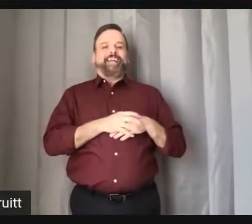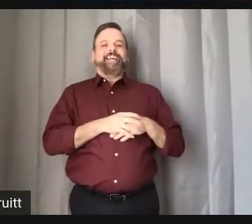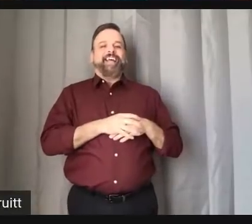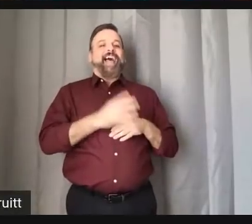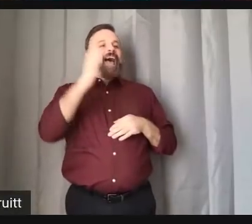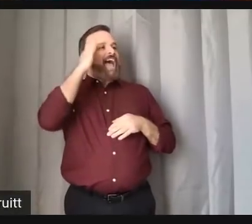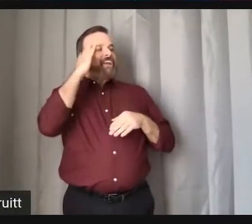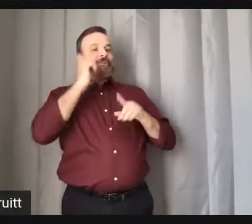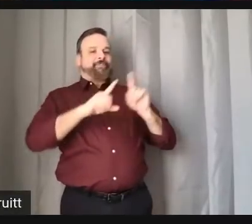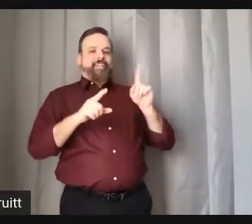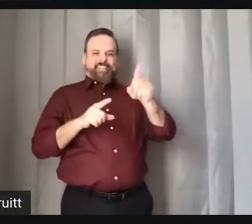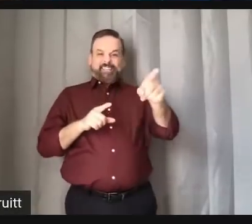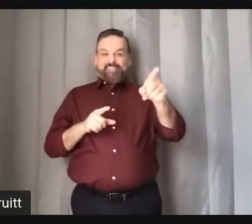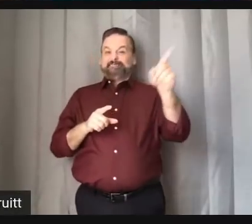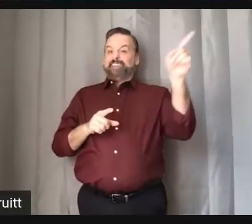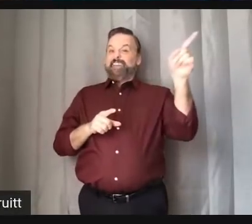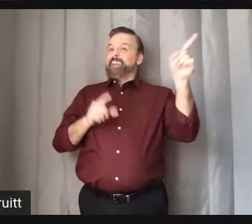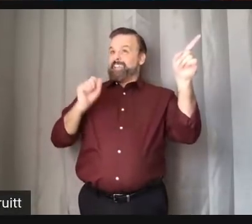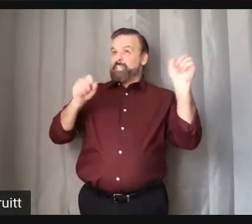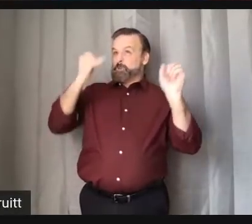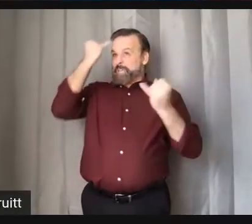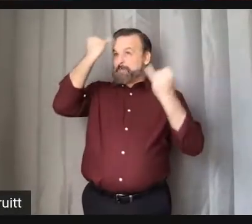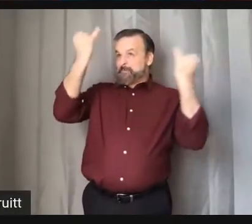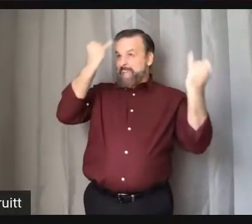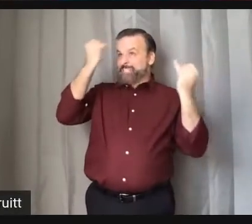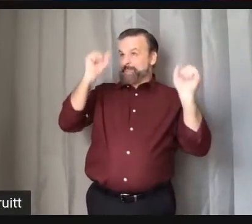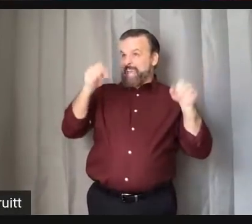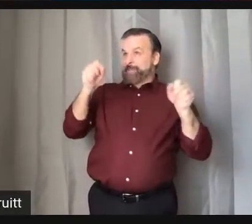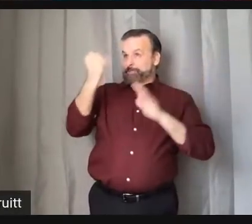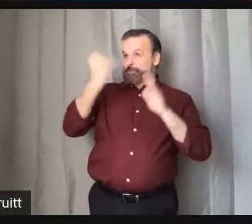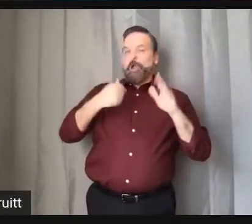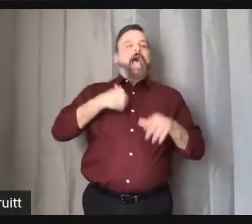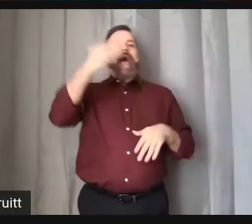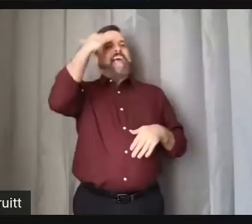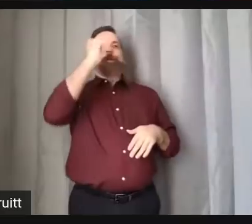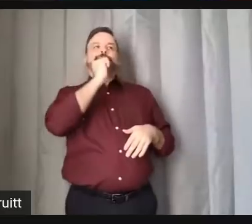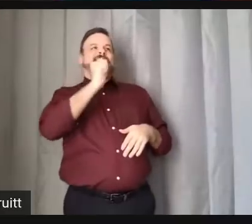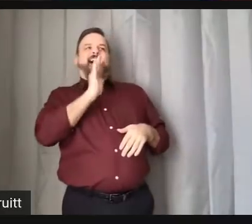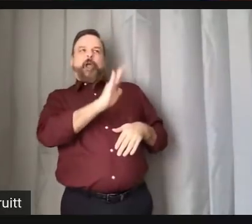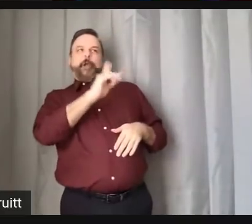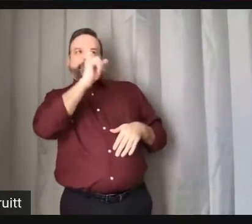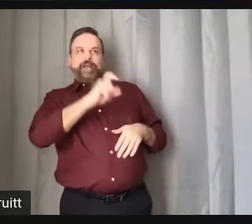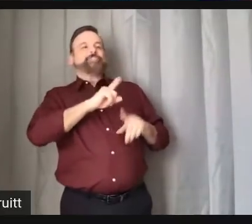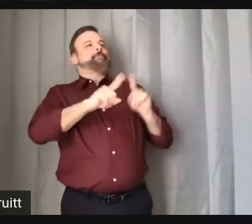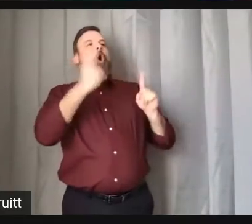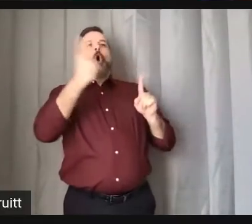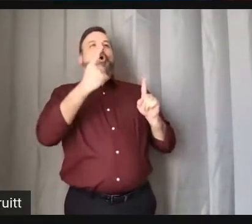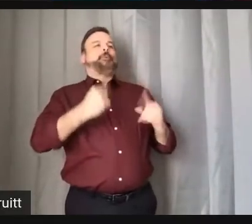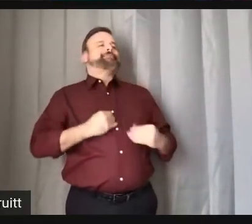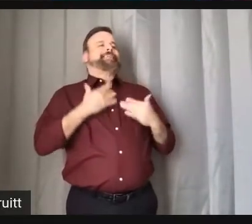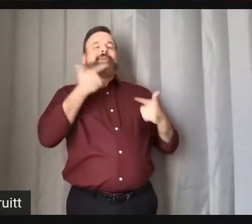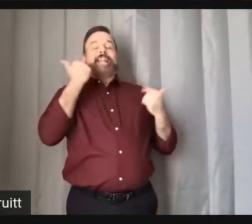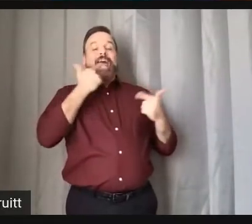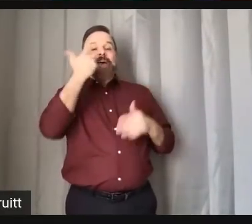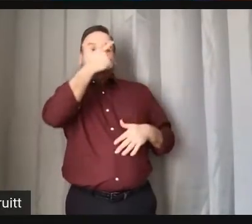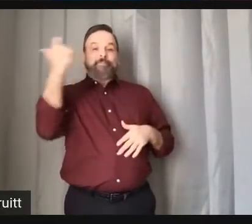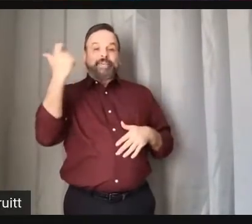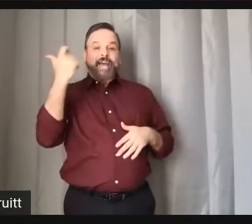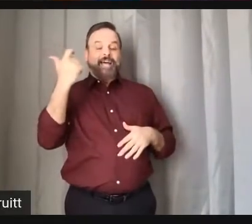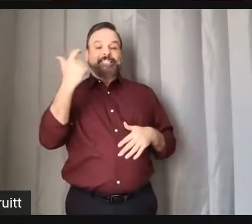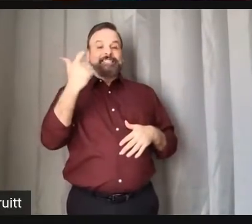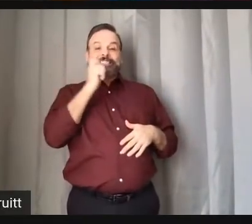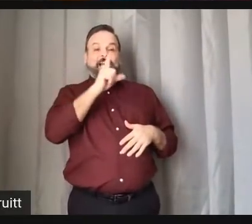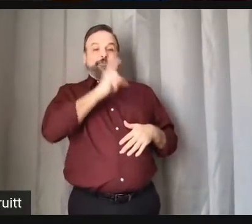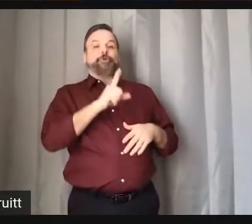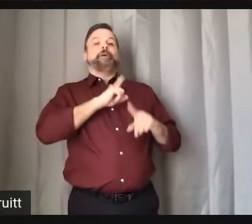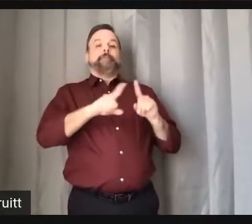wasn't imagine that, being Laura. Able to draw. I know Laura wasn't asking it. But it always cracks me up because it's like the farthest thing from the truth. But